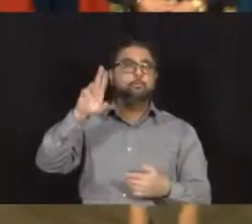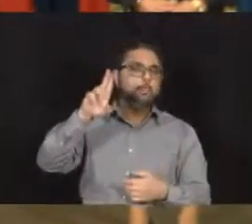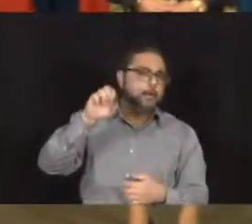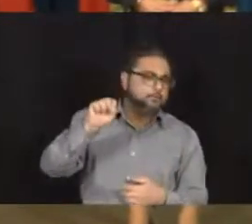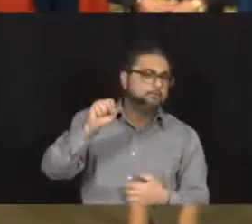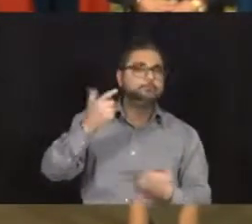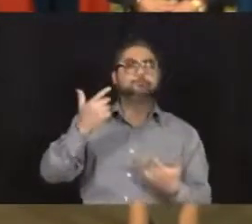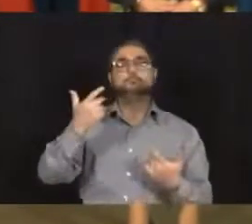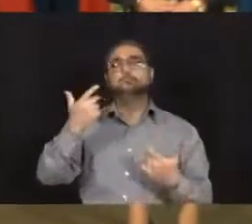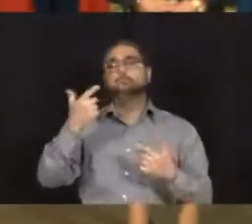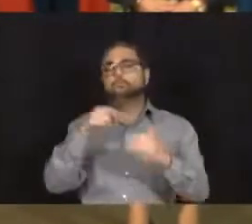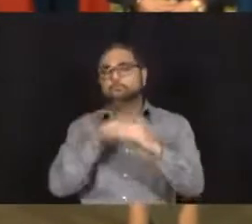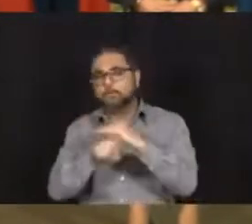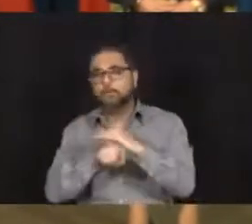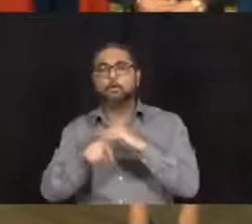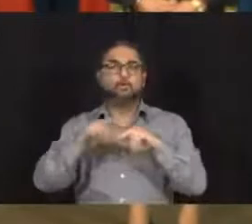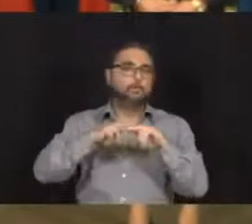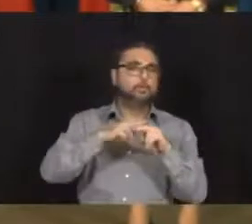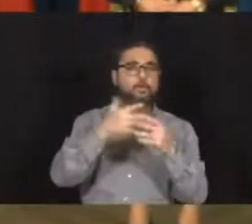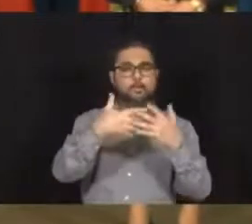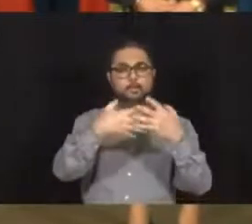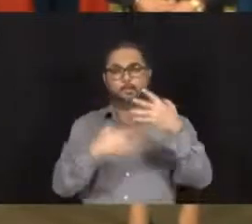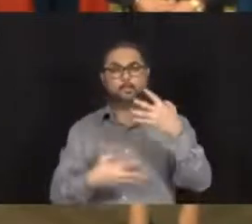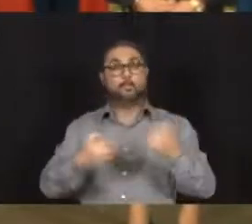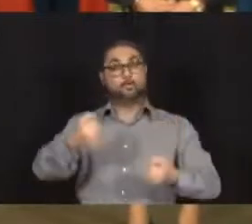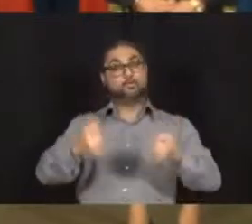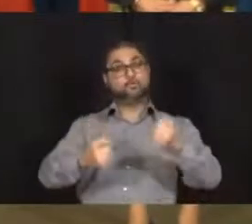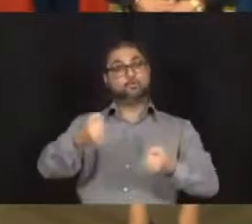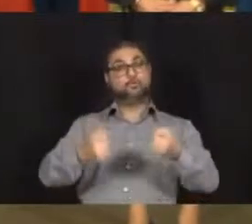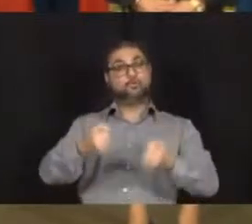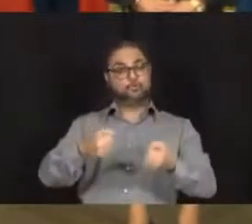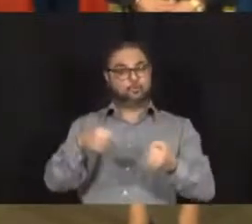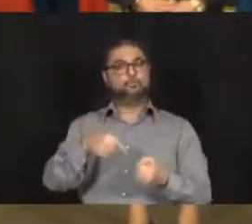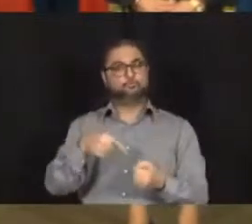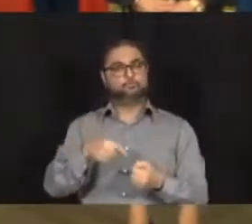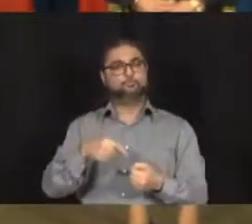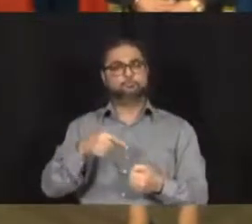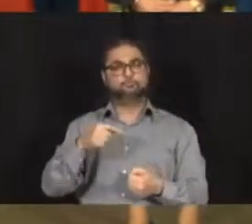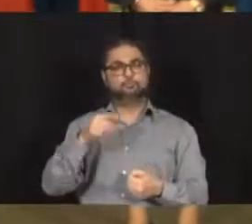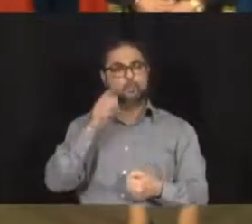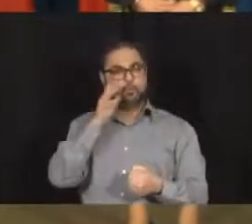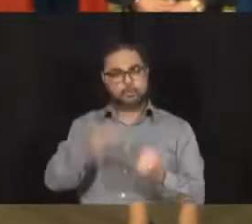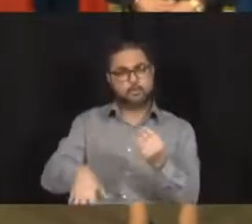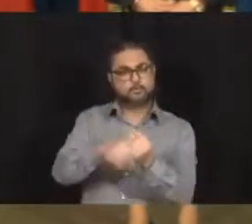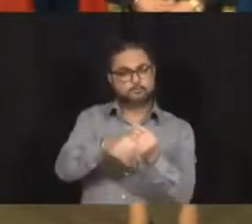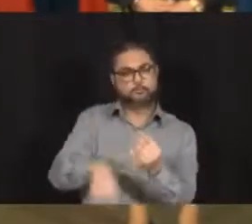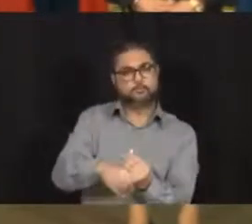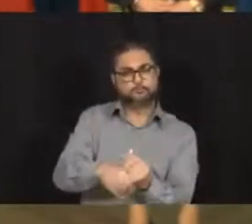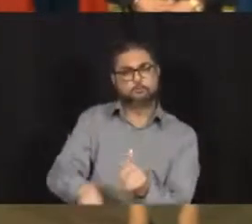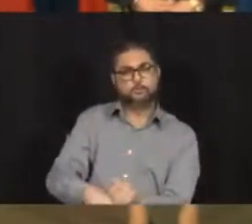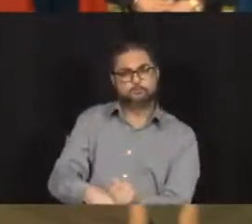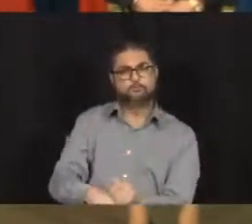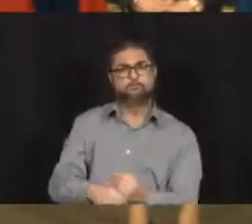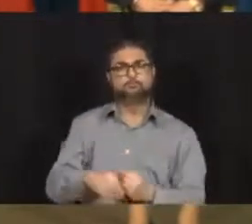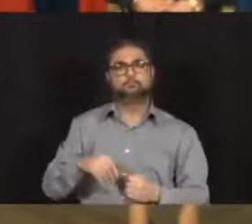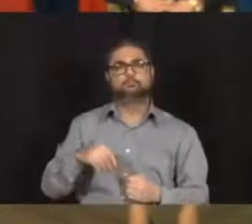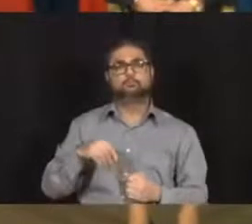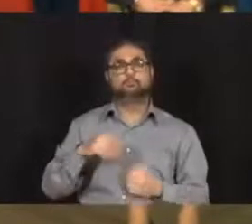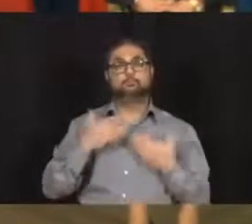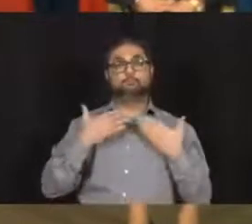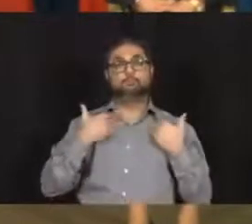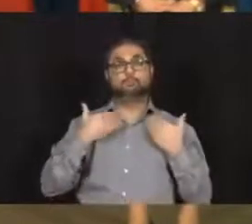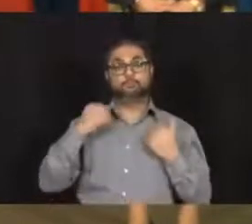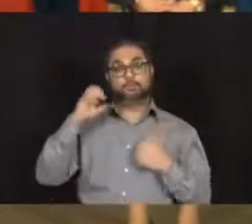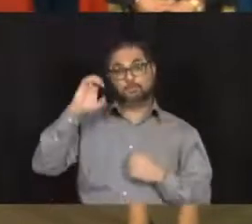is very long, but I know that Minister Lecce will be coming out over the next short while, over the next few days,